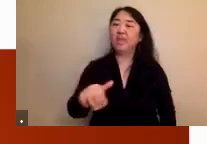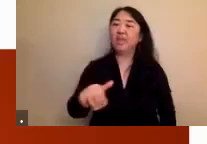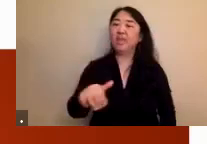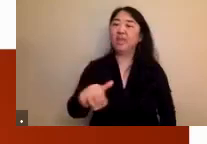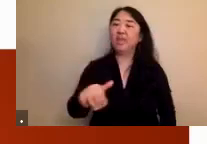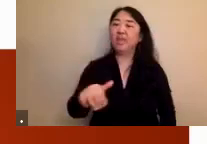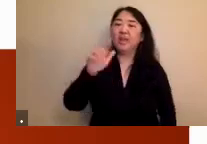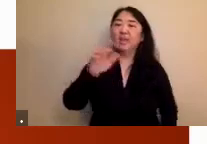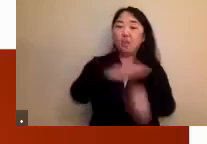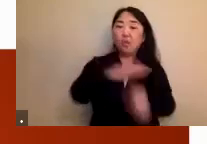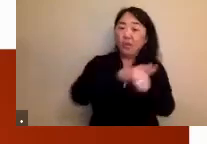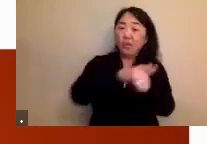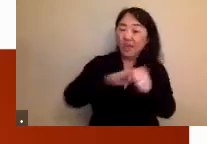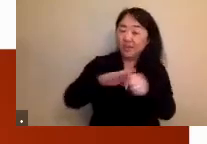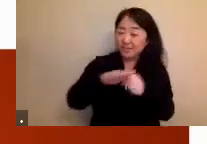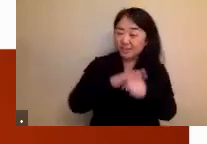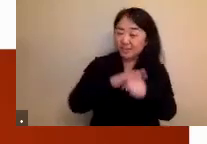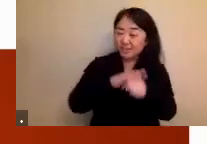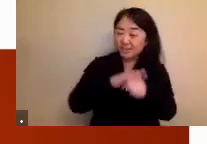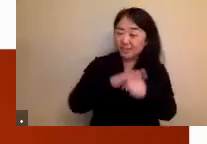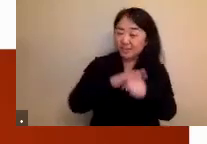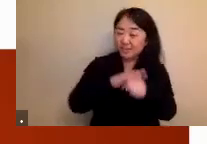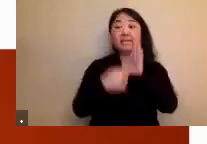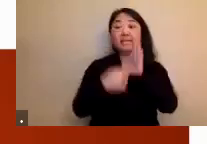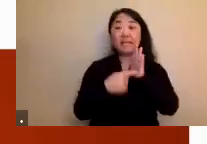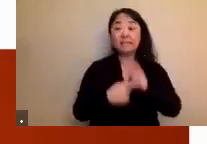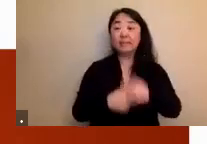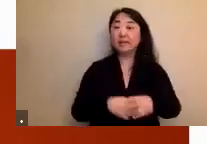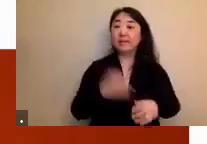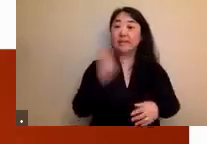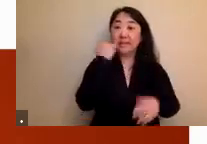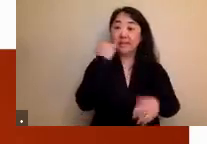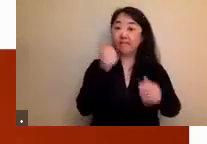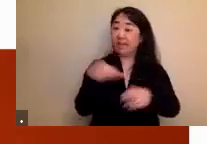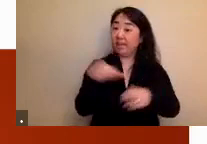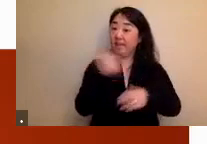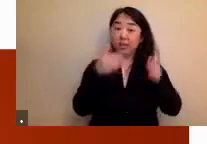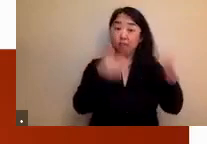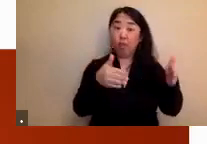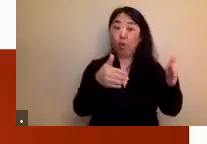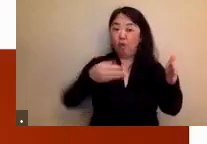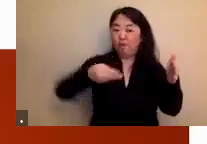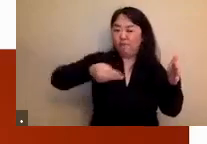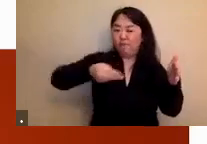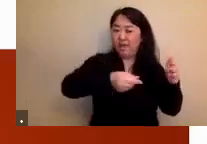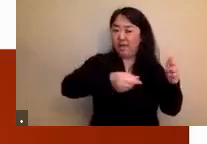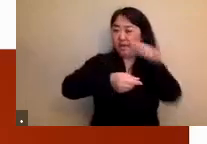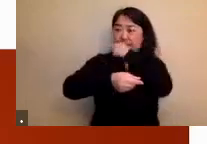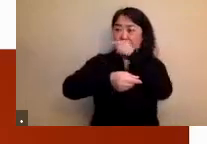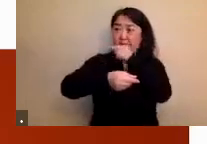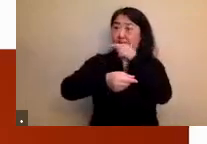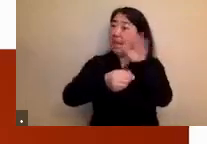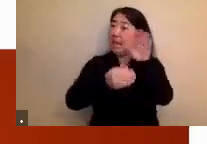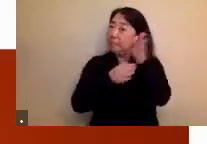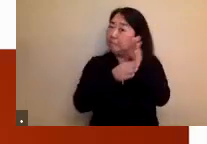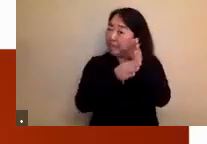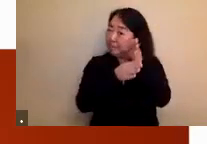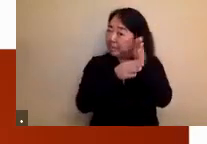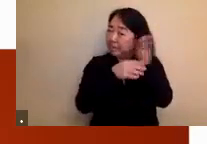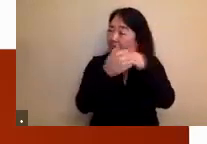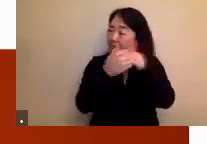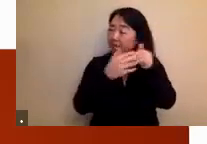for example, as long as any road is being funded minimally by a